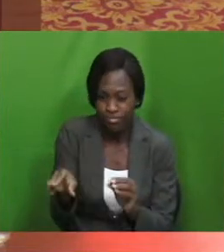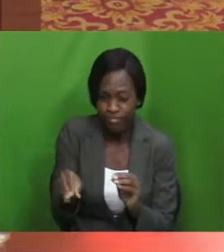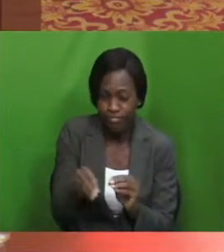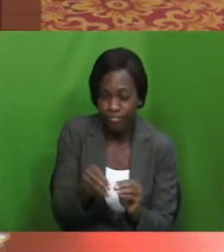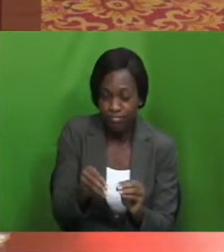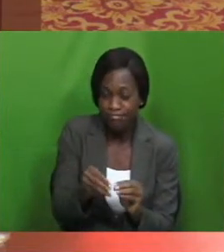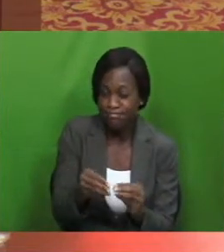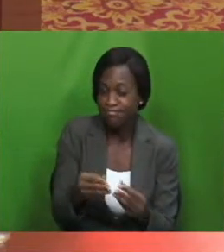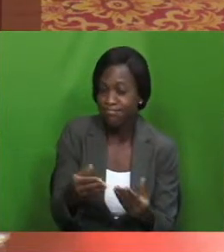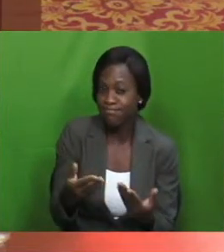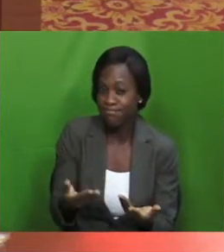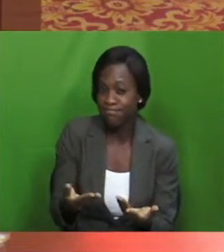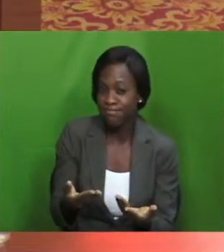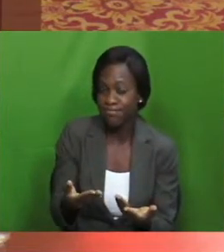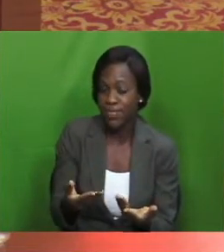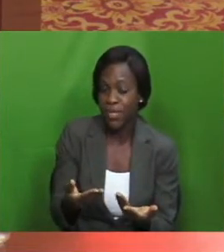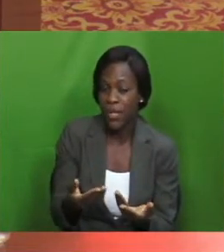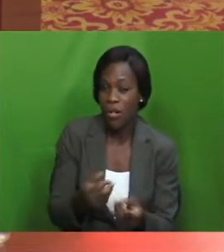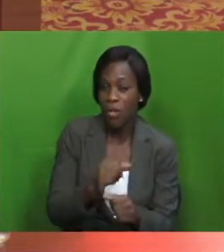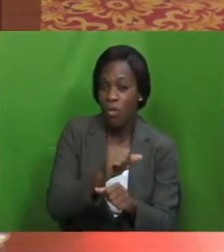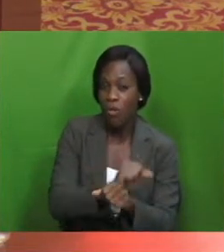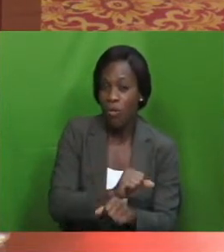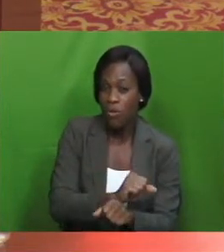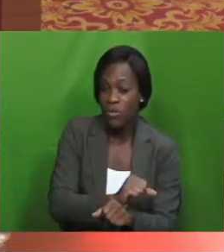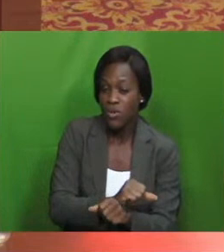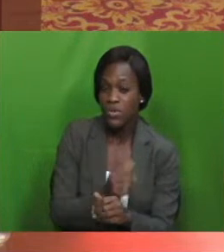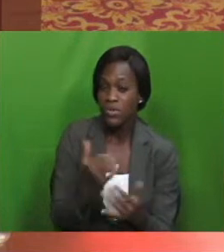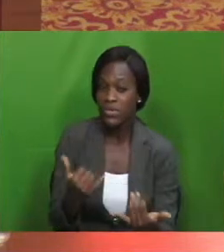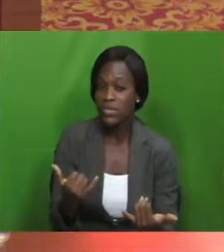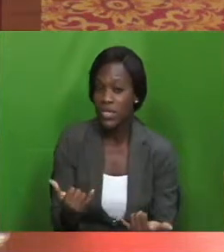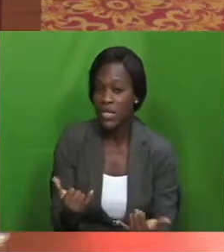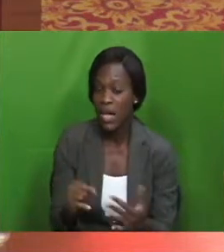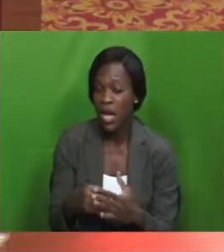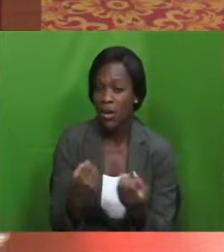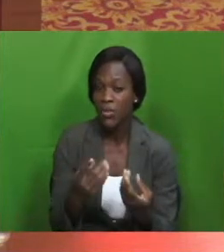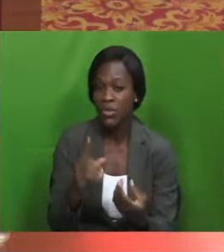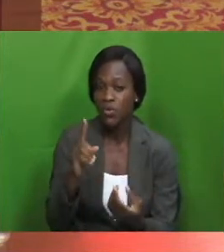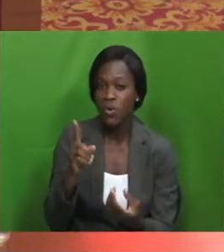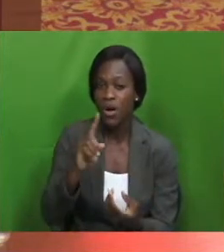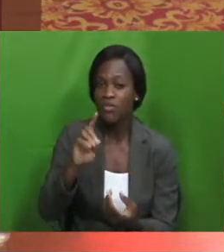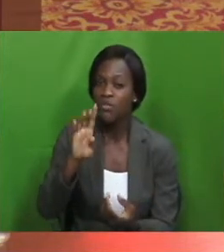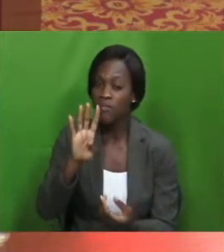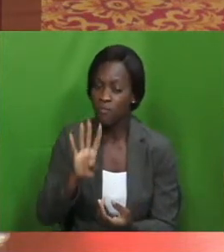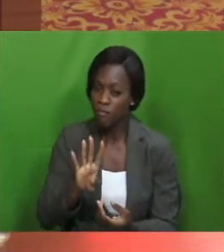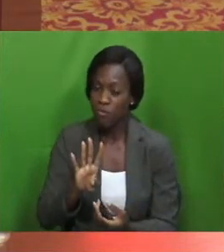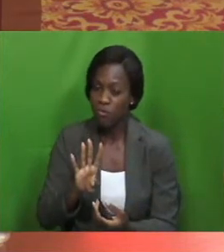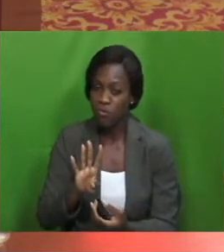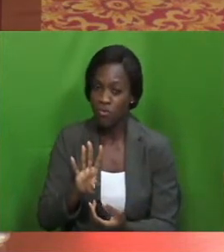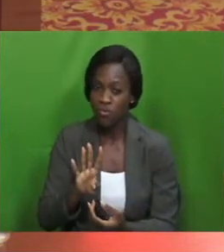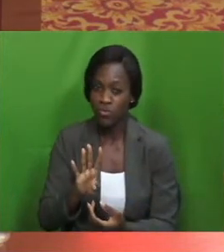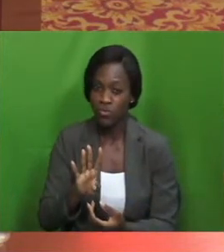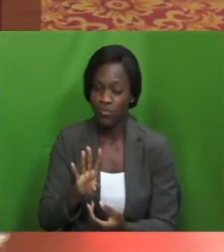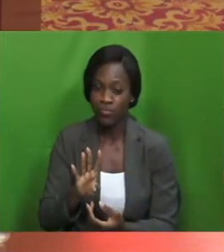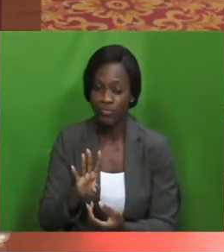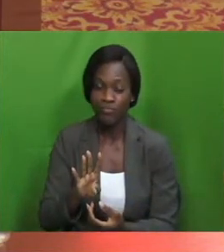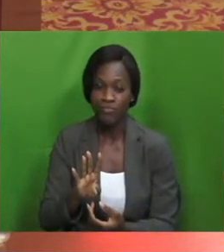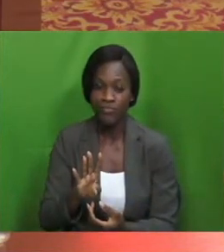1D, 1F projects in operation as of now is 104. The number of industries